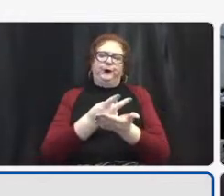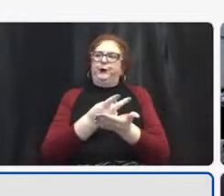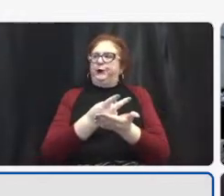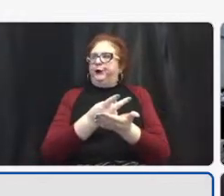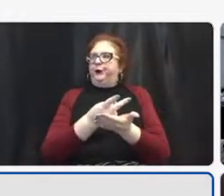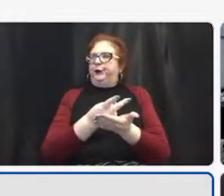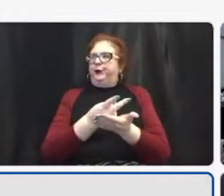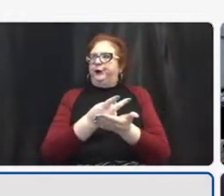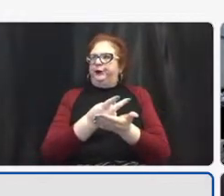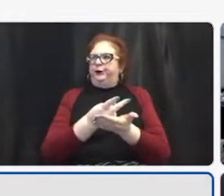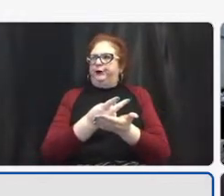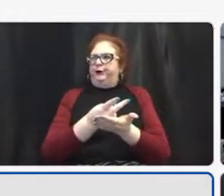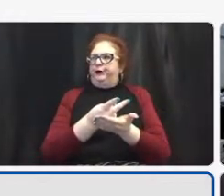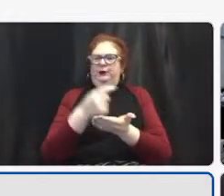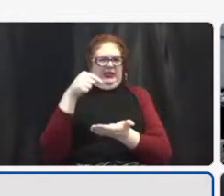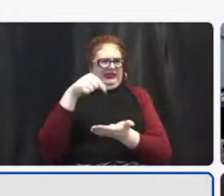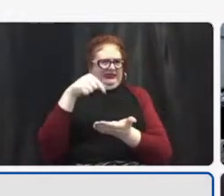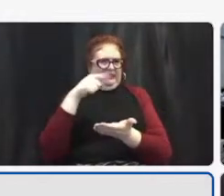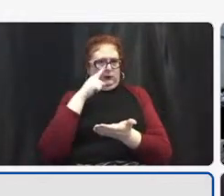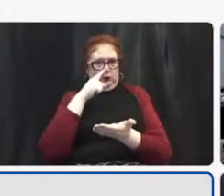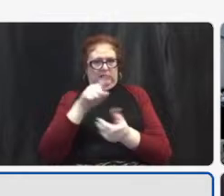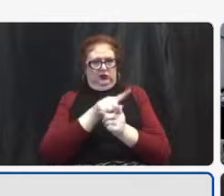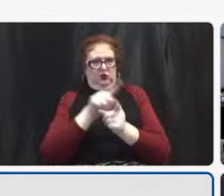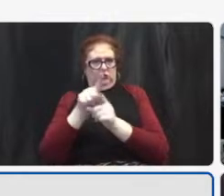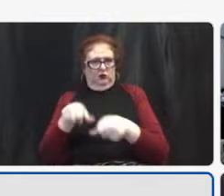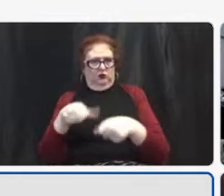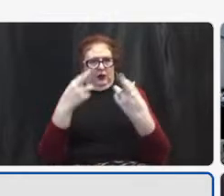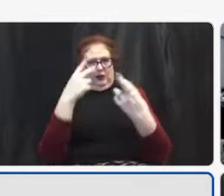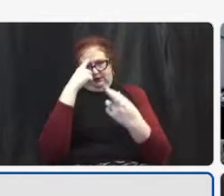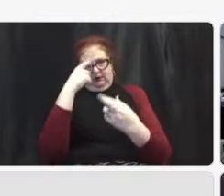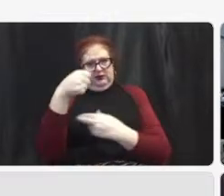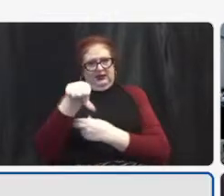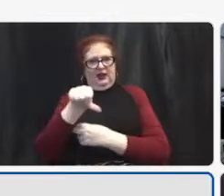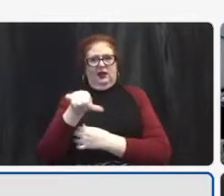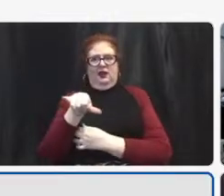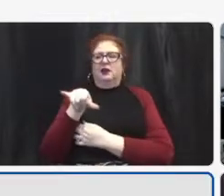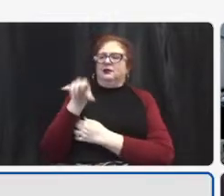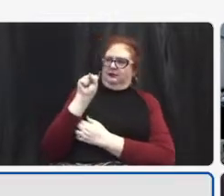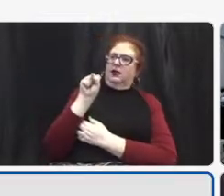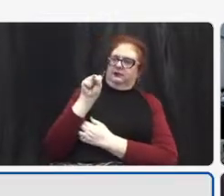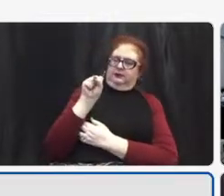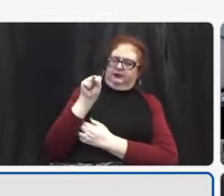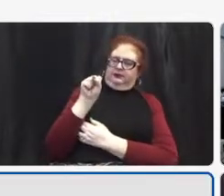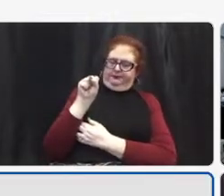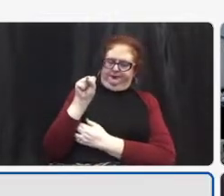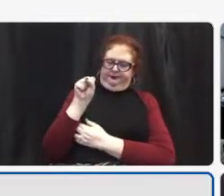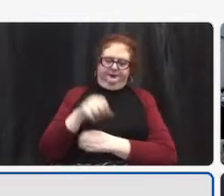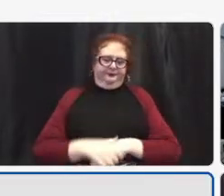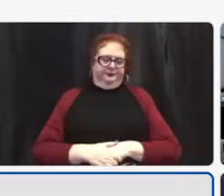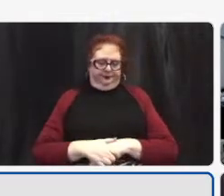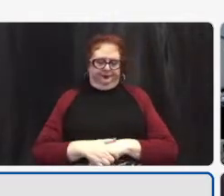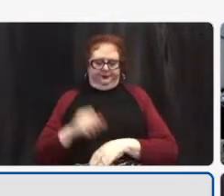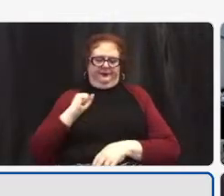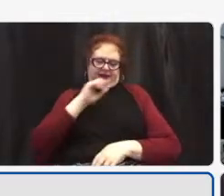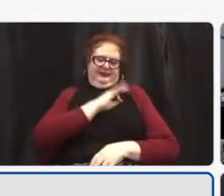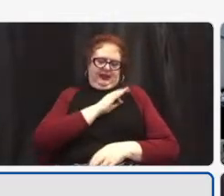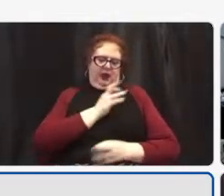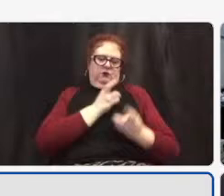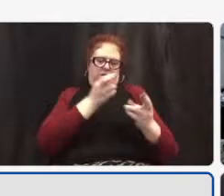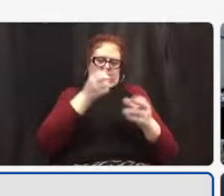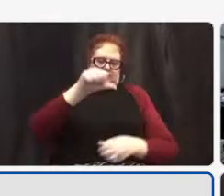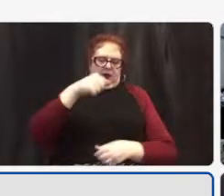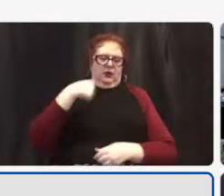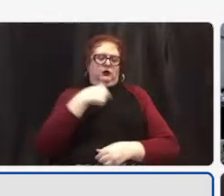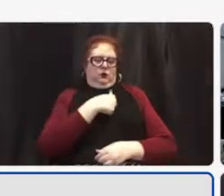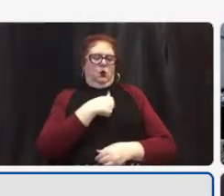Was this one recommended for denial as well? I can't remember. This was recommended for denial by the staff. Okay. Make a motion